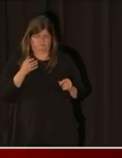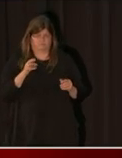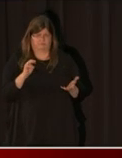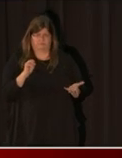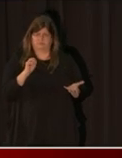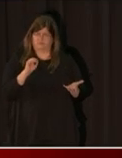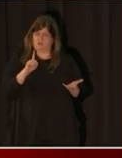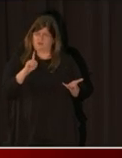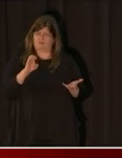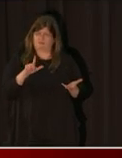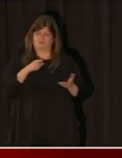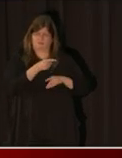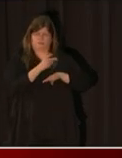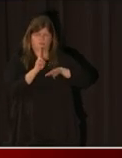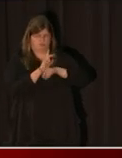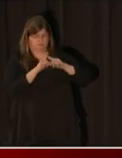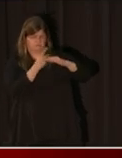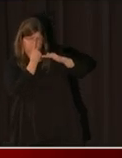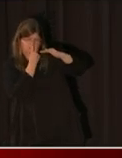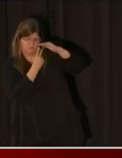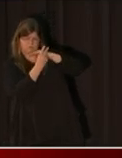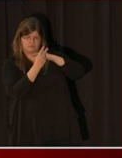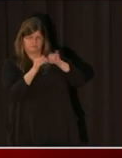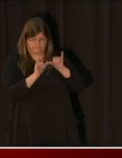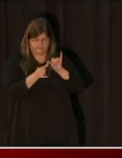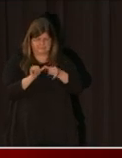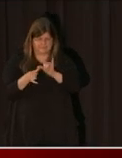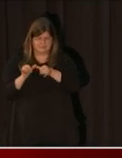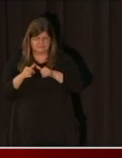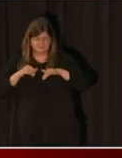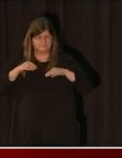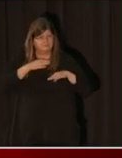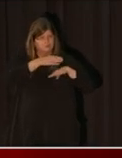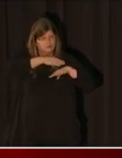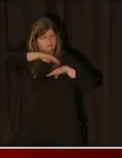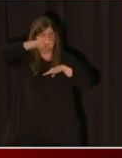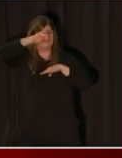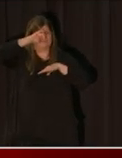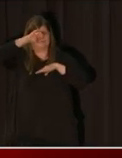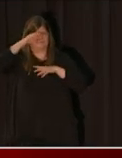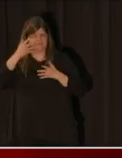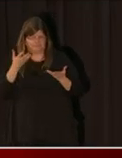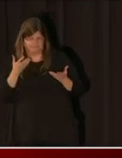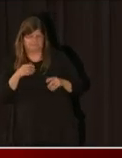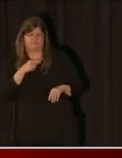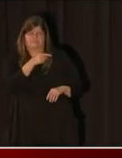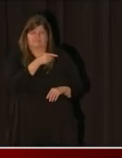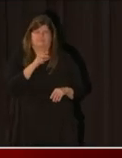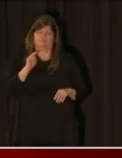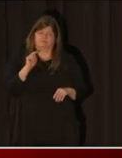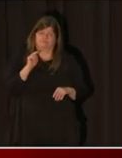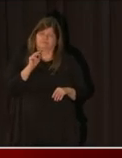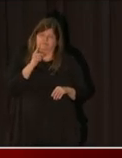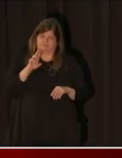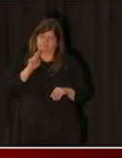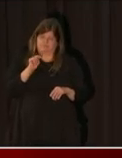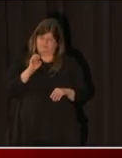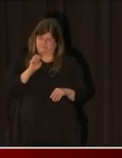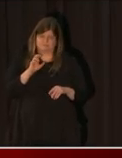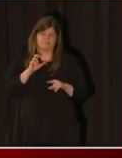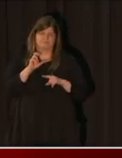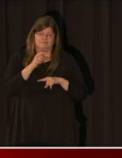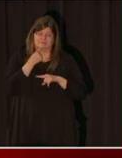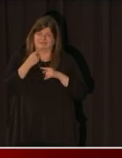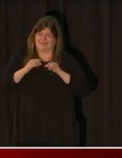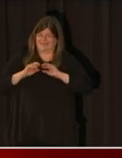that you've changed that as well. I think we talked about two things. We've been clear that it's still June. I